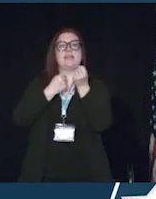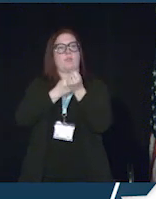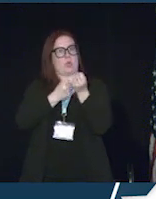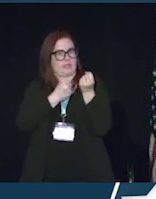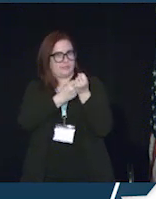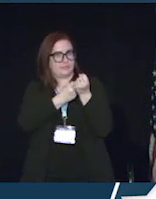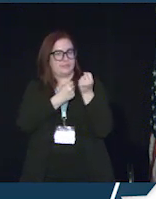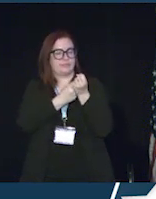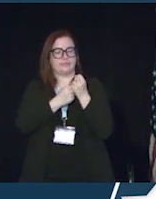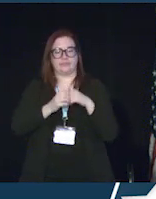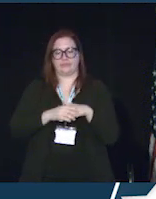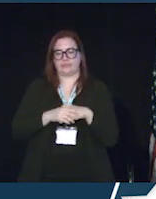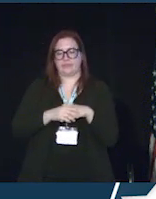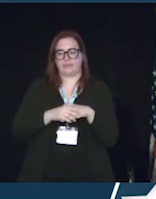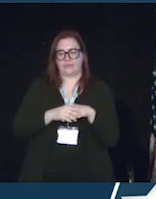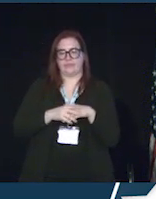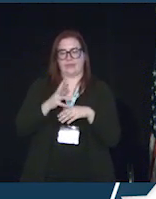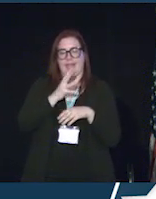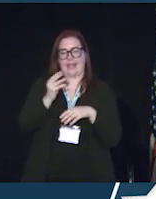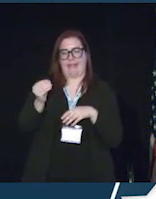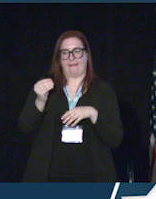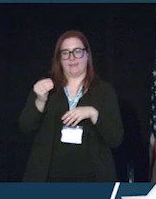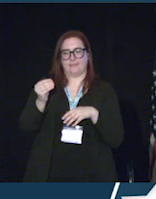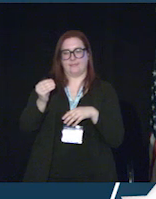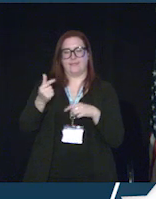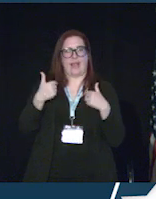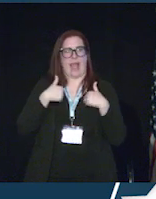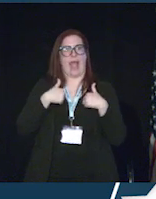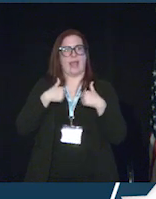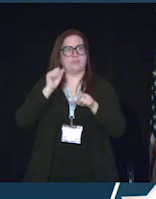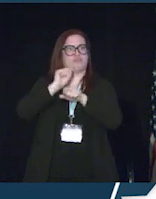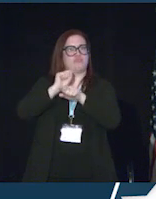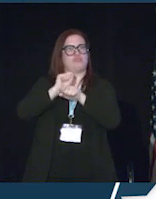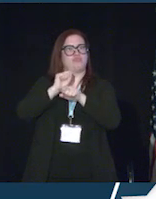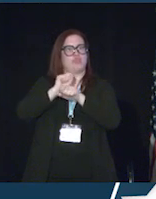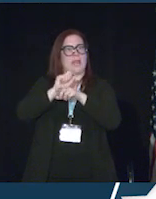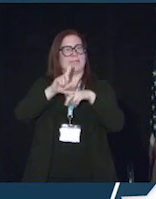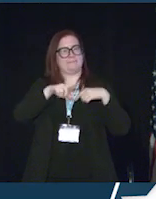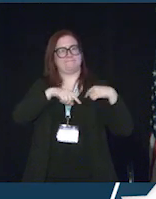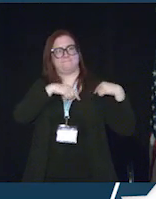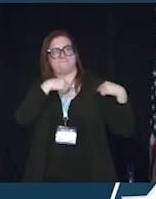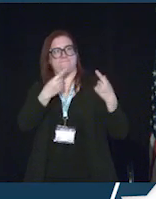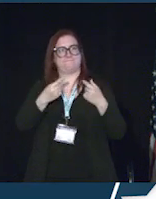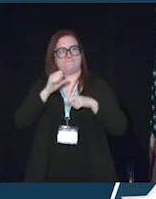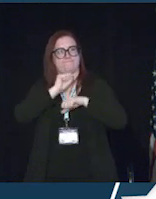support, and I have been working so hard.